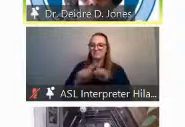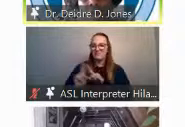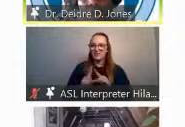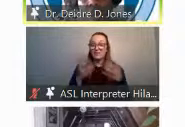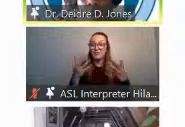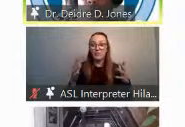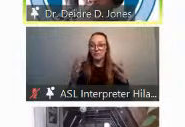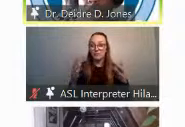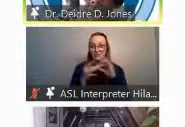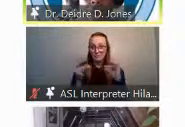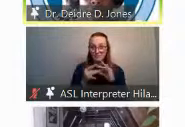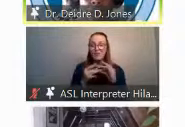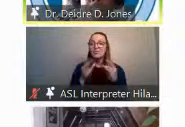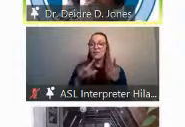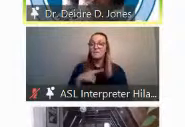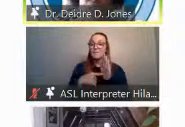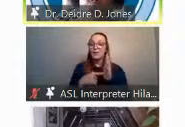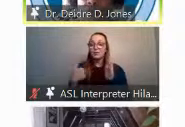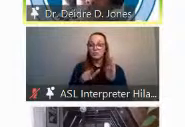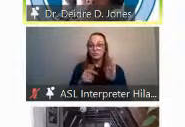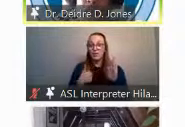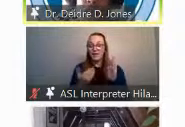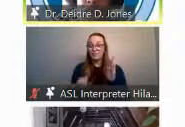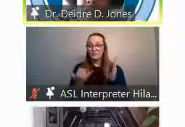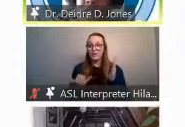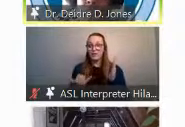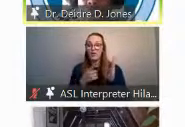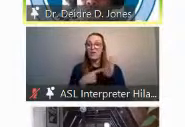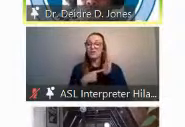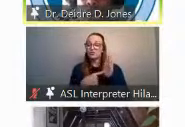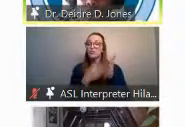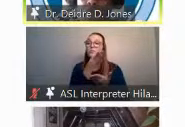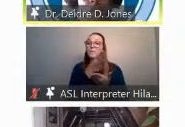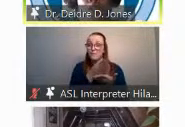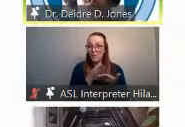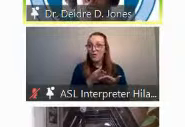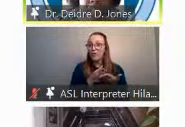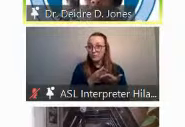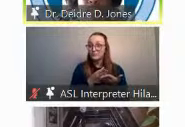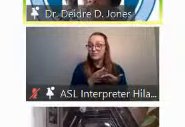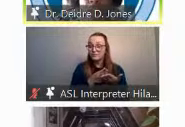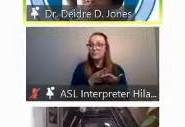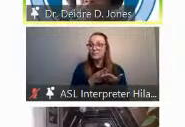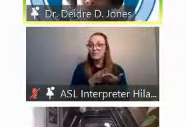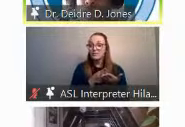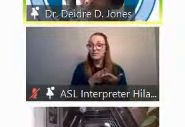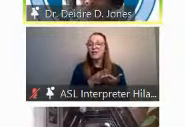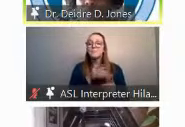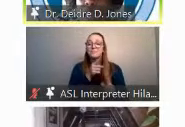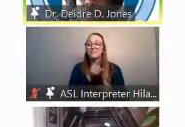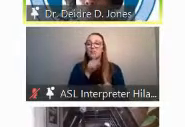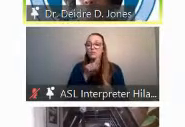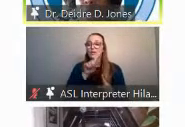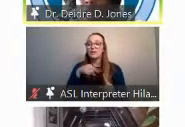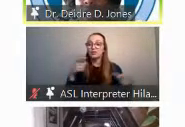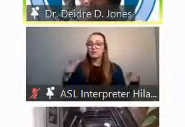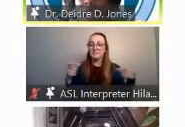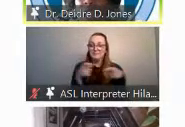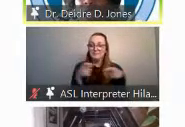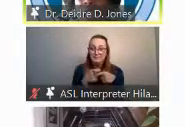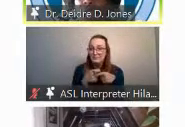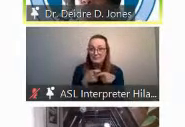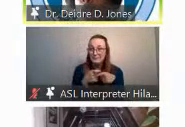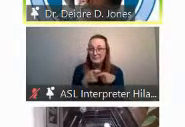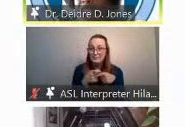have up right now, that shows part of that ecological model. That's kind of just the micro system there. But